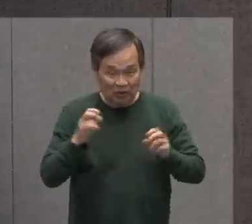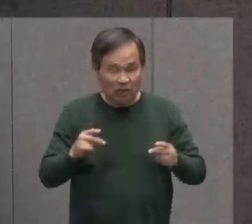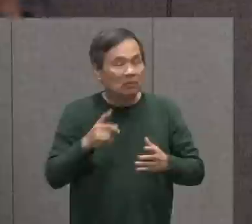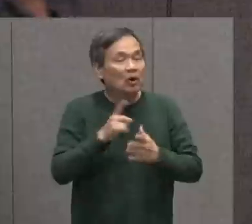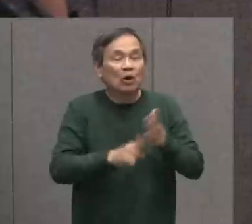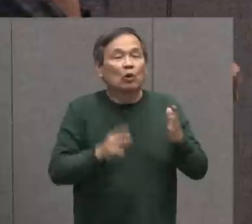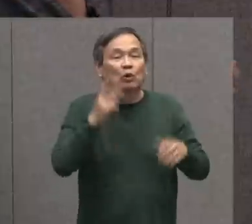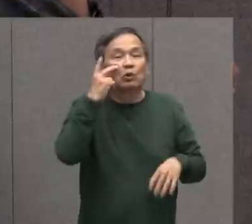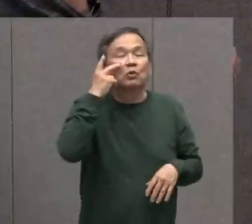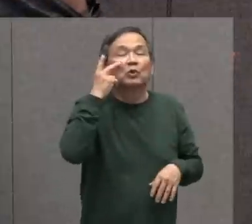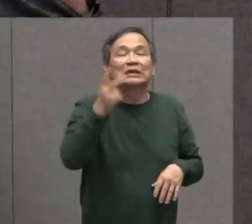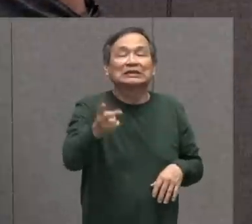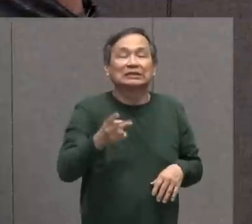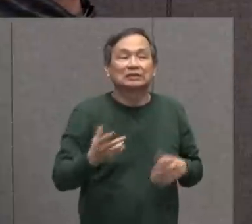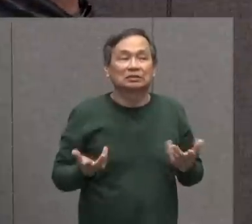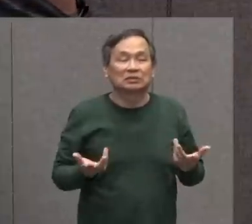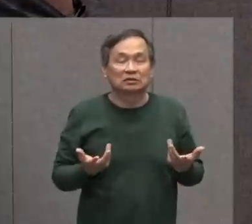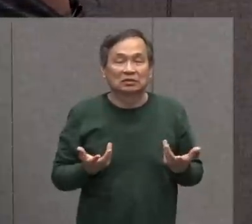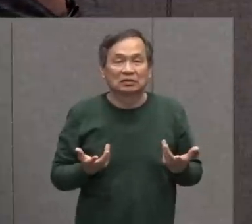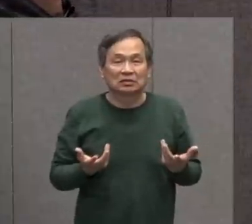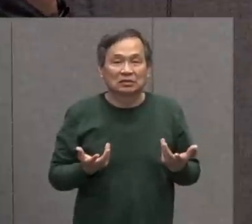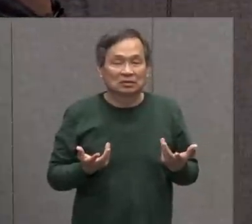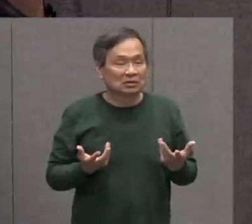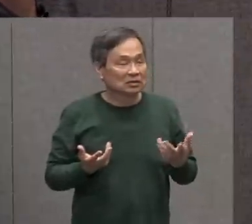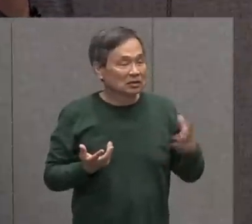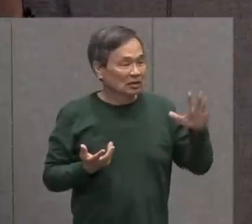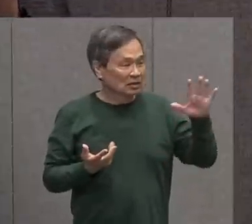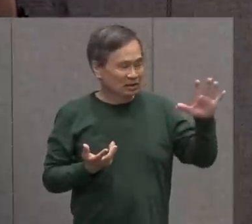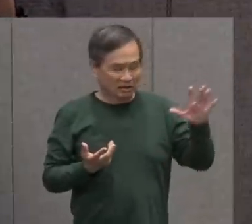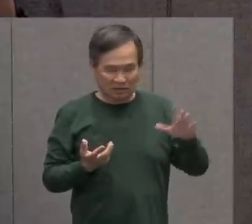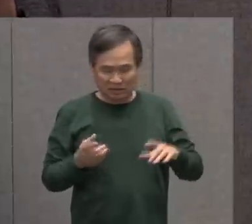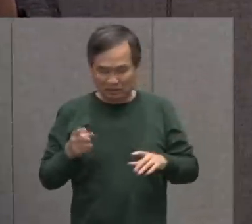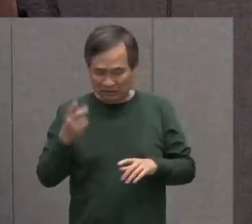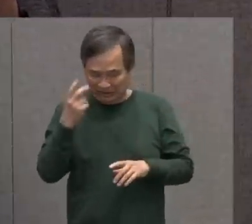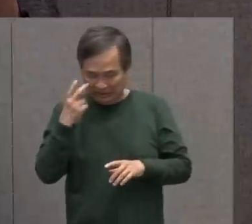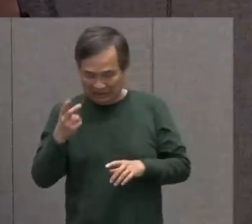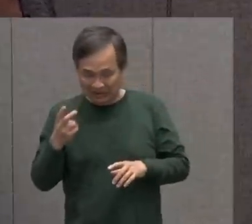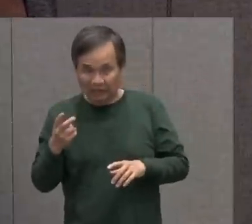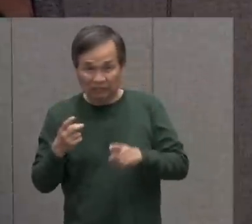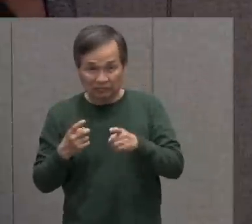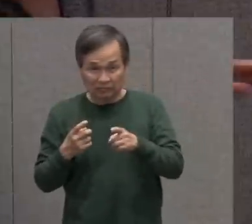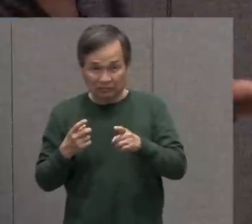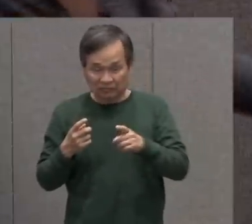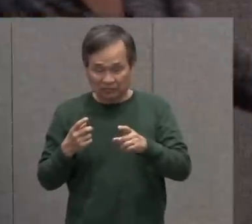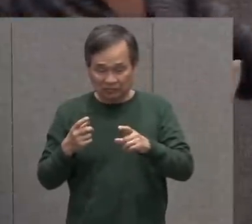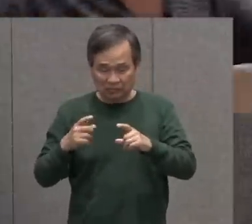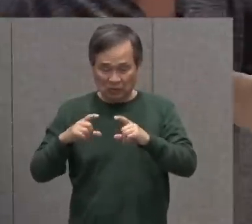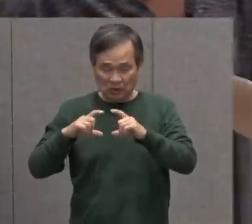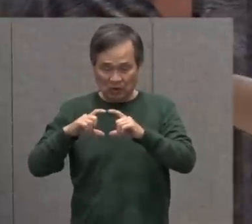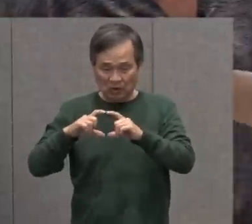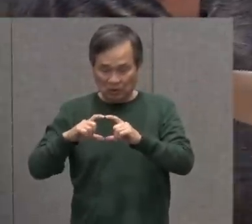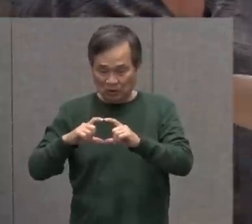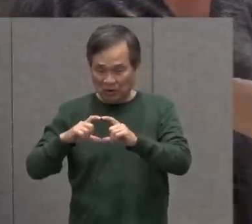And with our total of 5, what do you see that's out there? I see